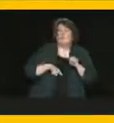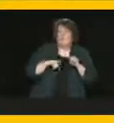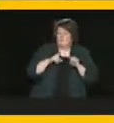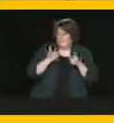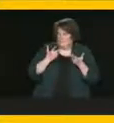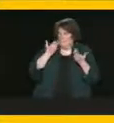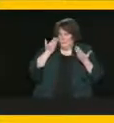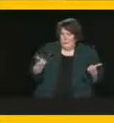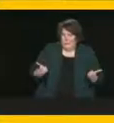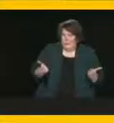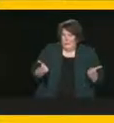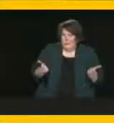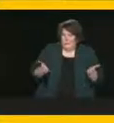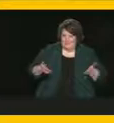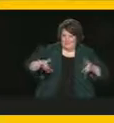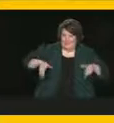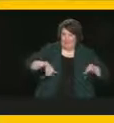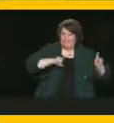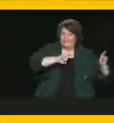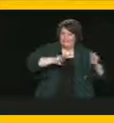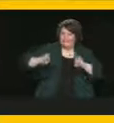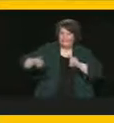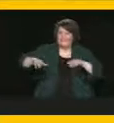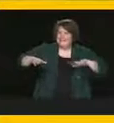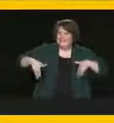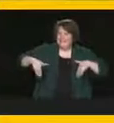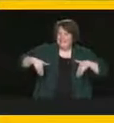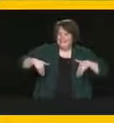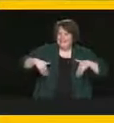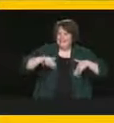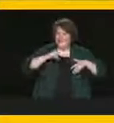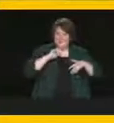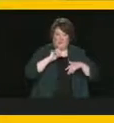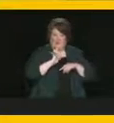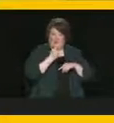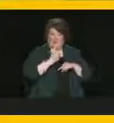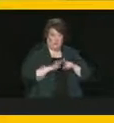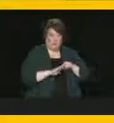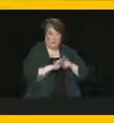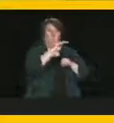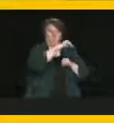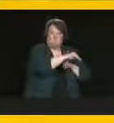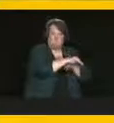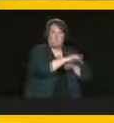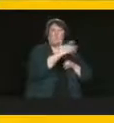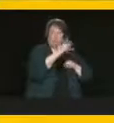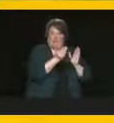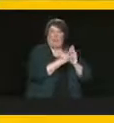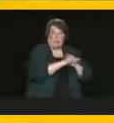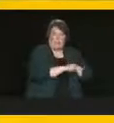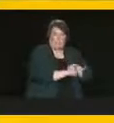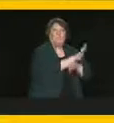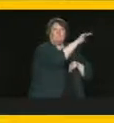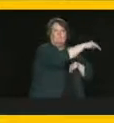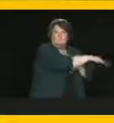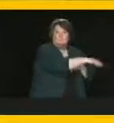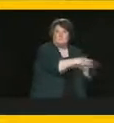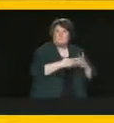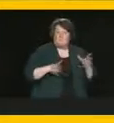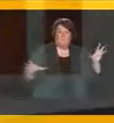if we're at the end of the first wave. And perhaps for the total epidemic, it's different. Question, but we know it won't